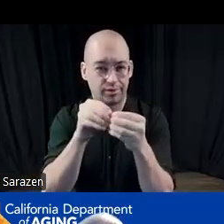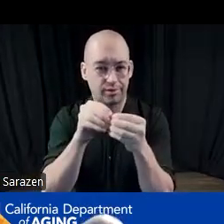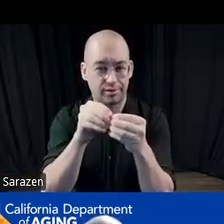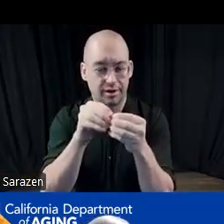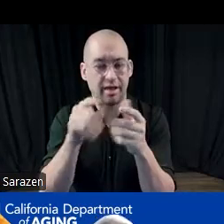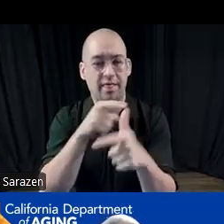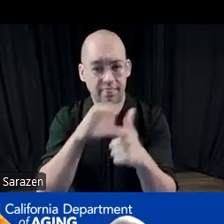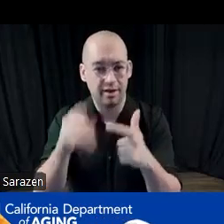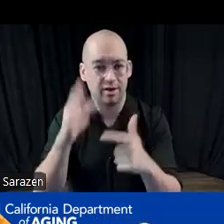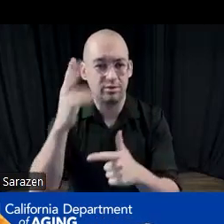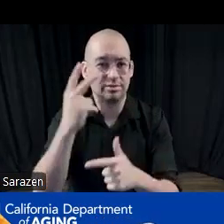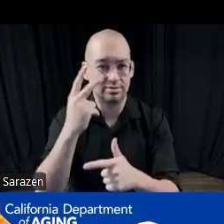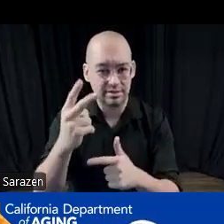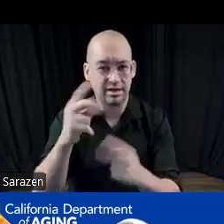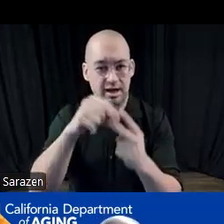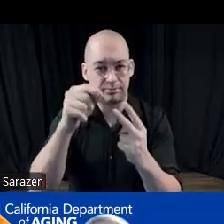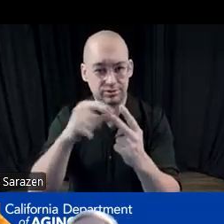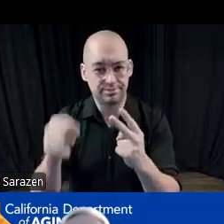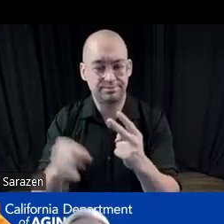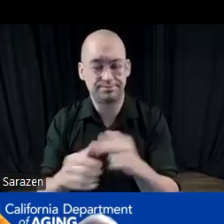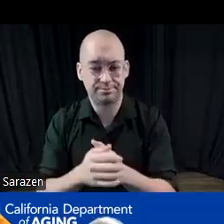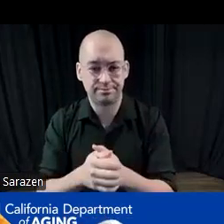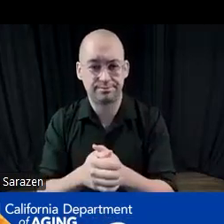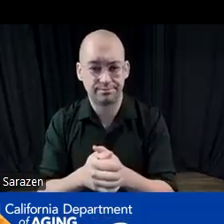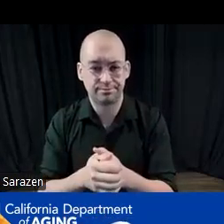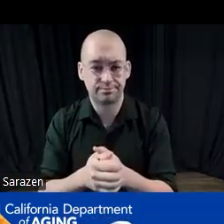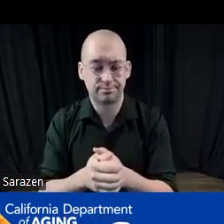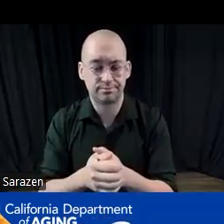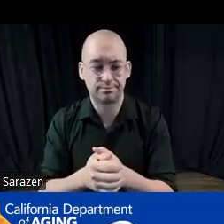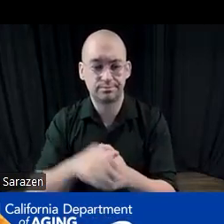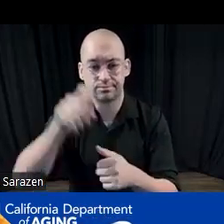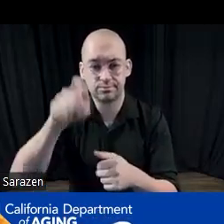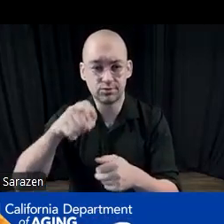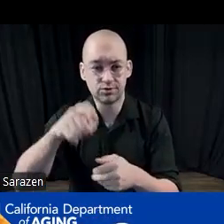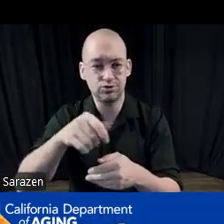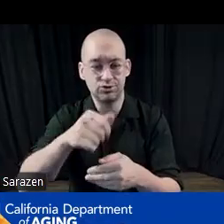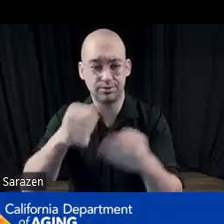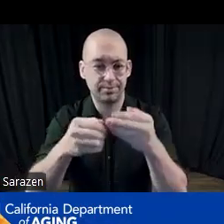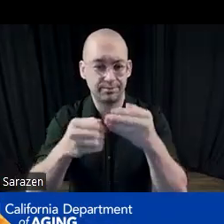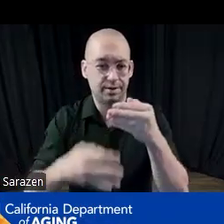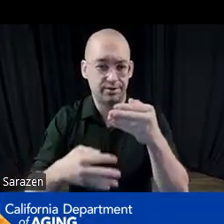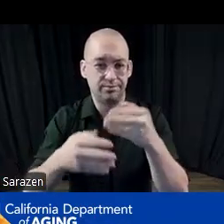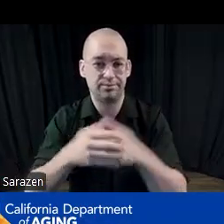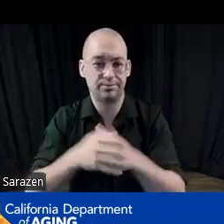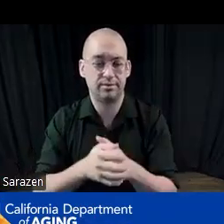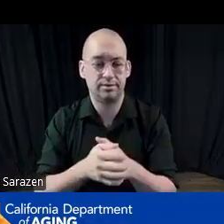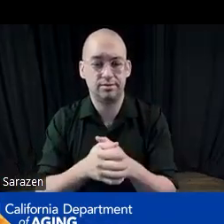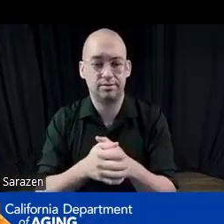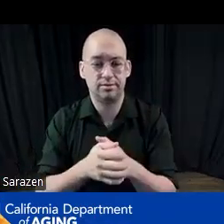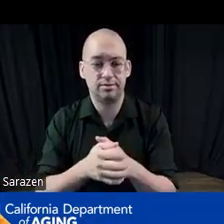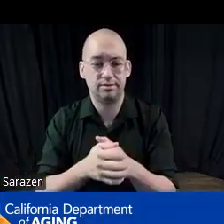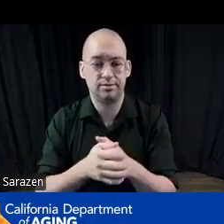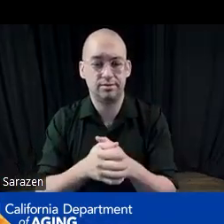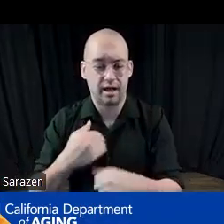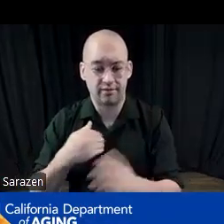screen, your options, and it should be under there, but closed captioning is available to you. Following